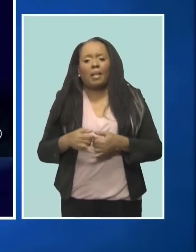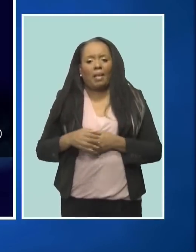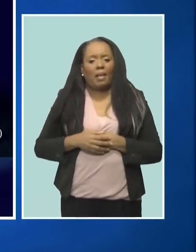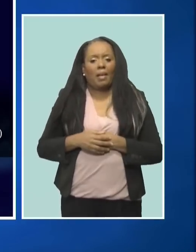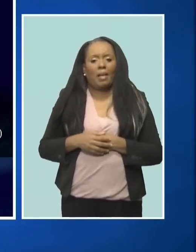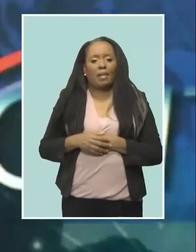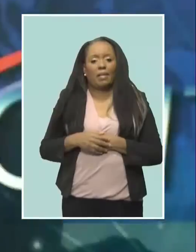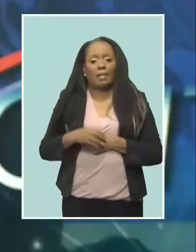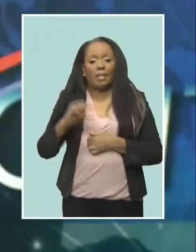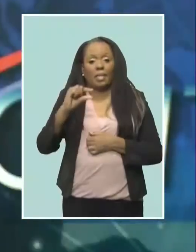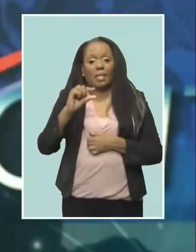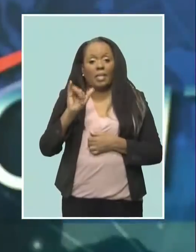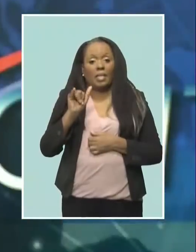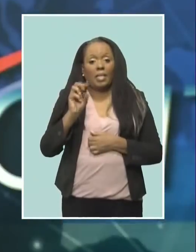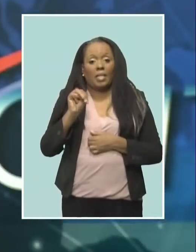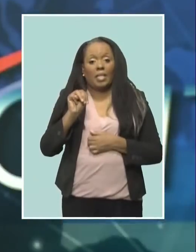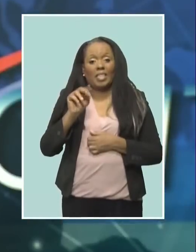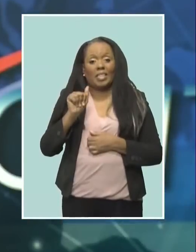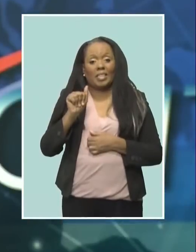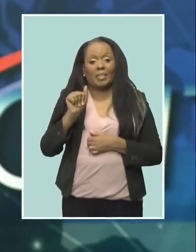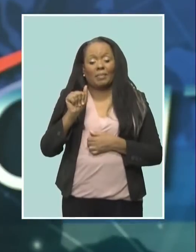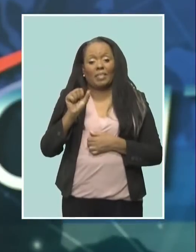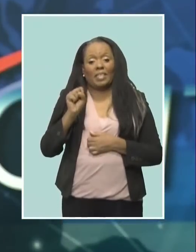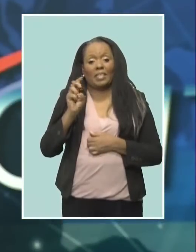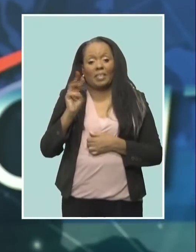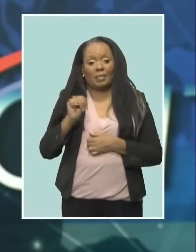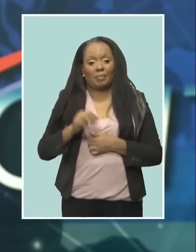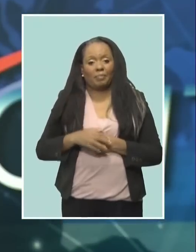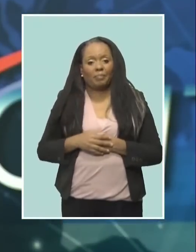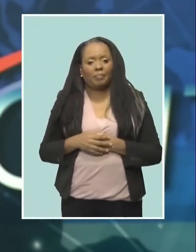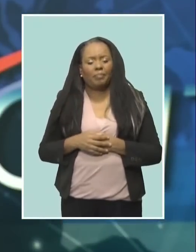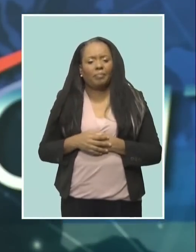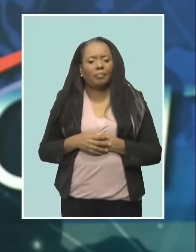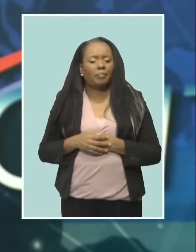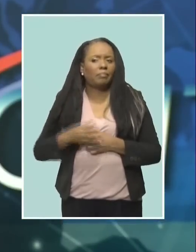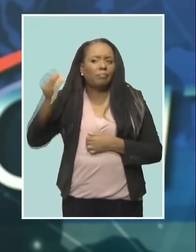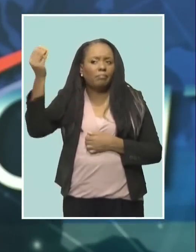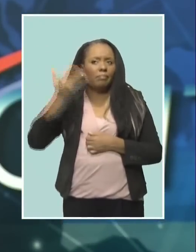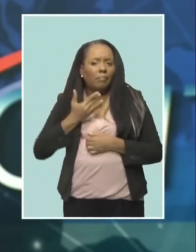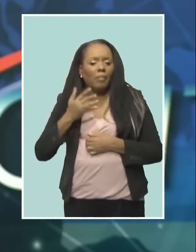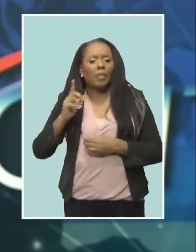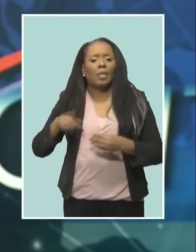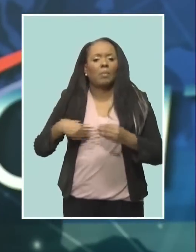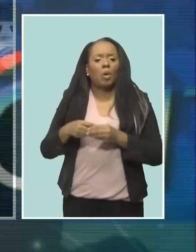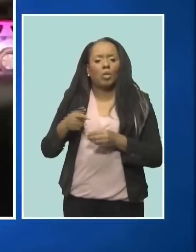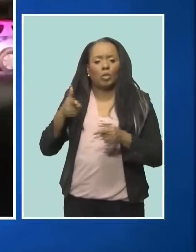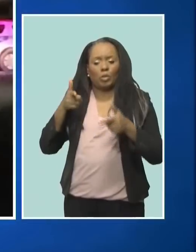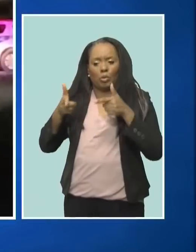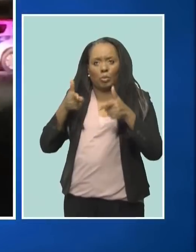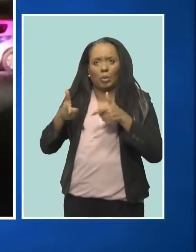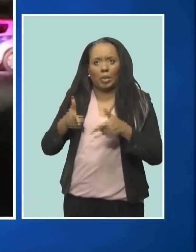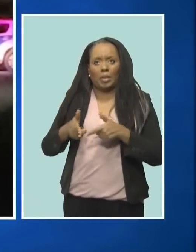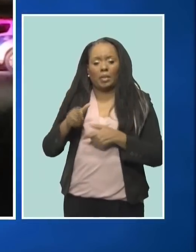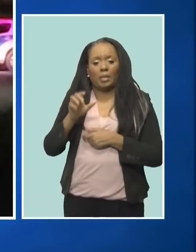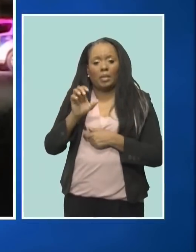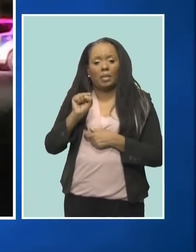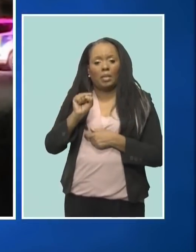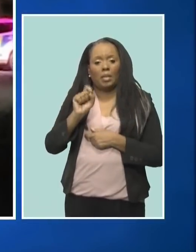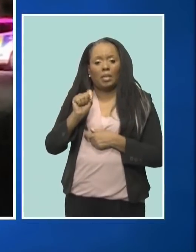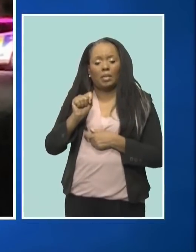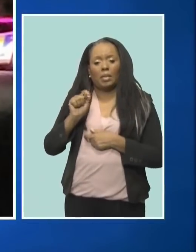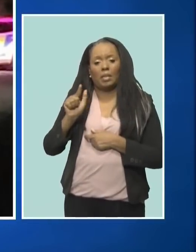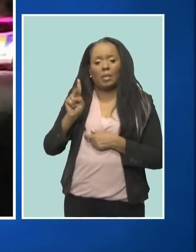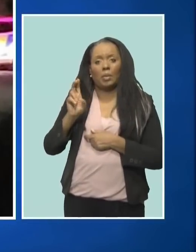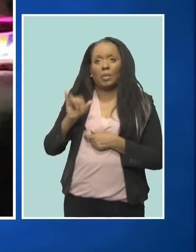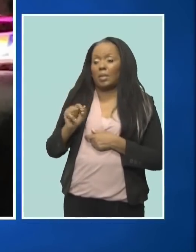Gymnasium. There are reports of a shooting at Checker Hall, St. Lucie. Details are sketchy. However,